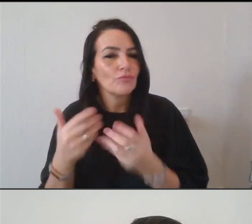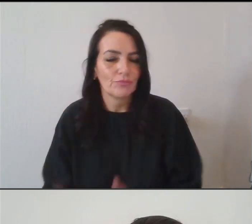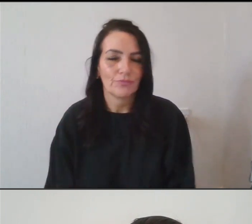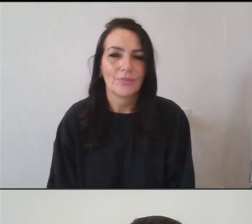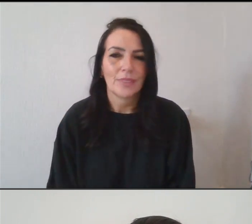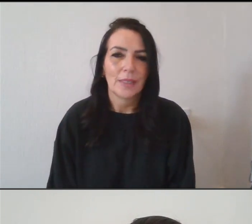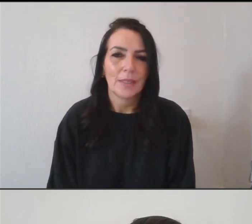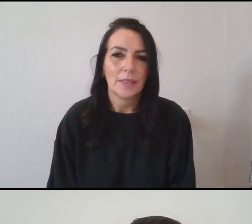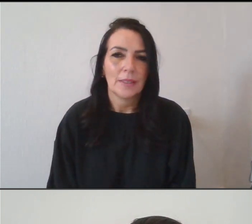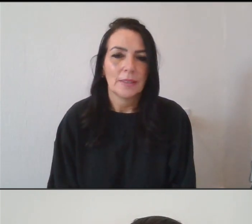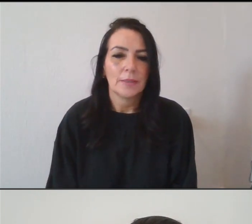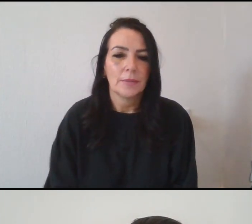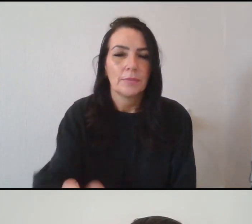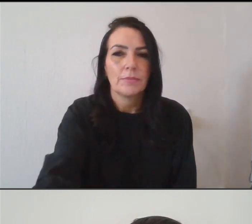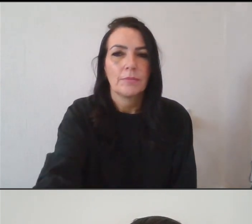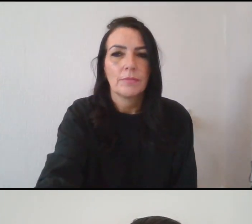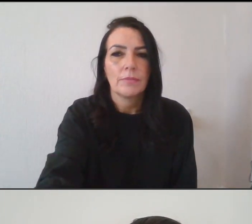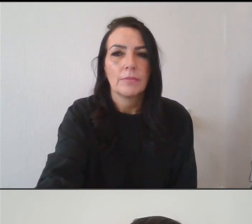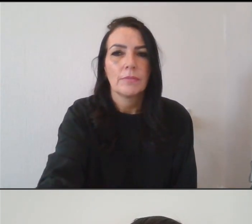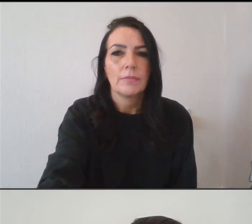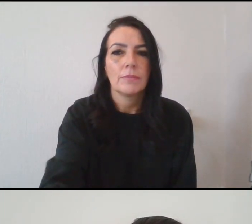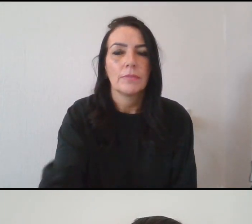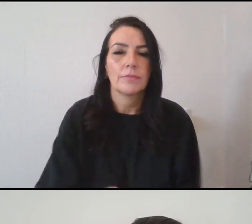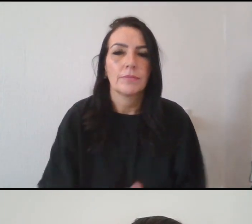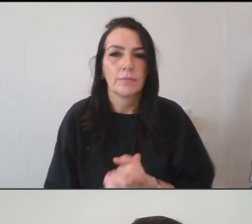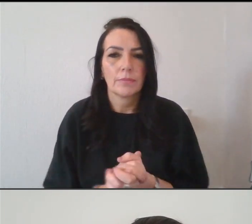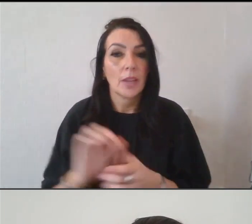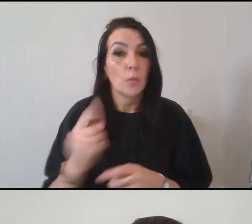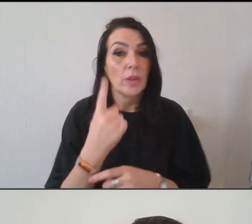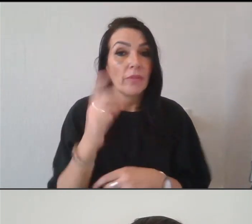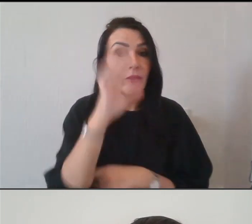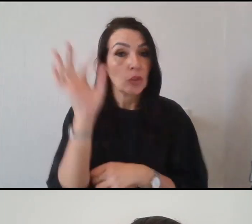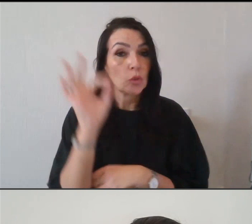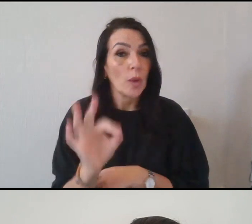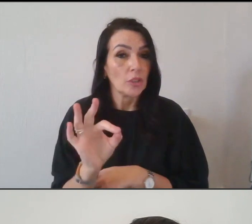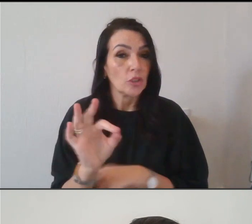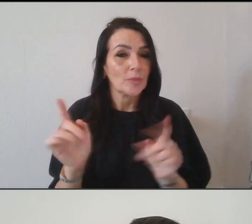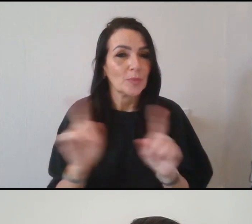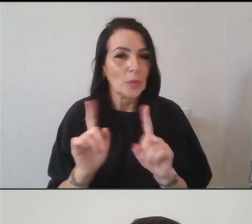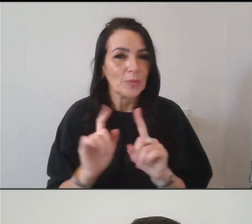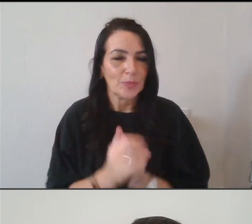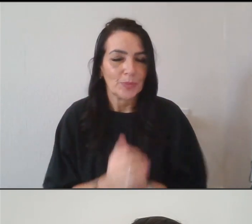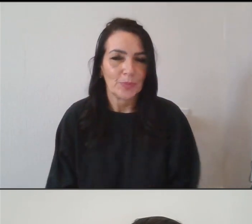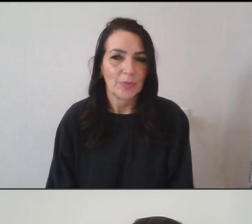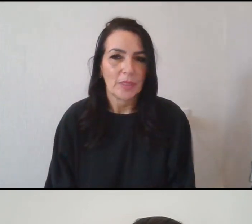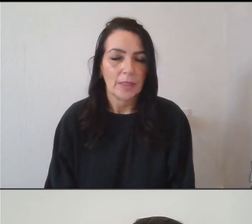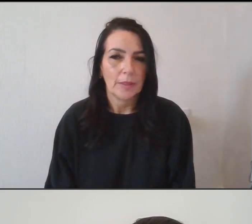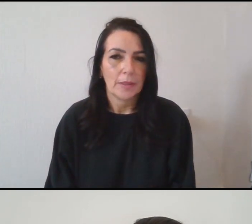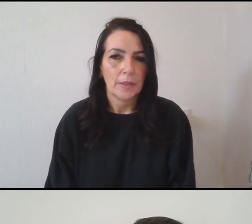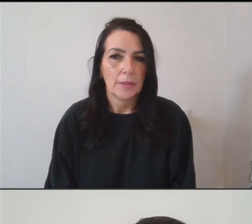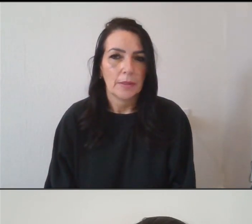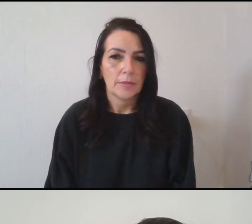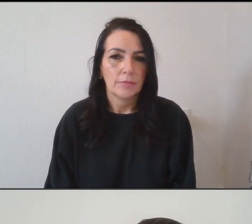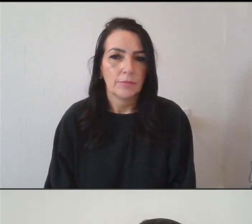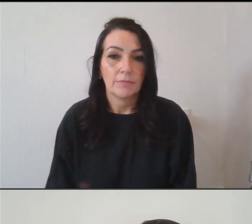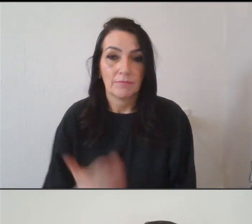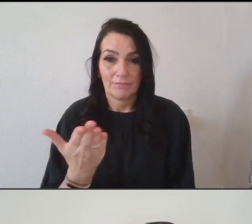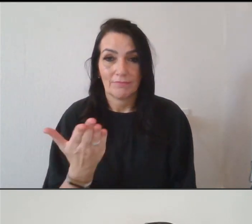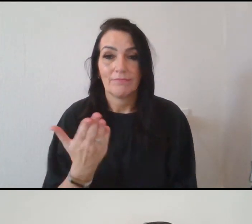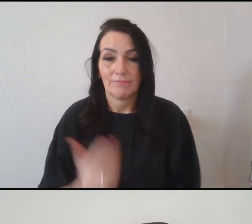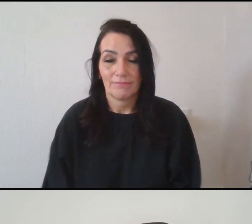And I'll go into one of the first questions we've had submitted already. I think that Lucy would be best suited to answer this.